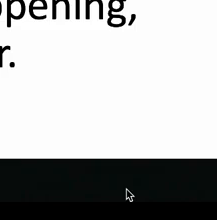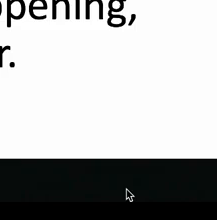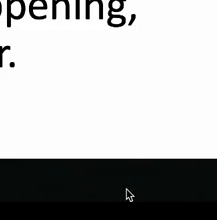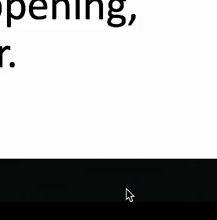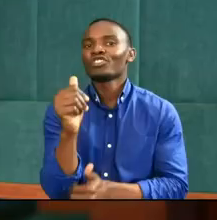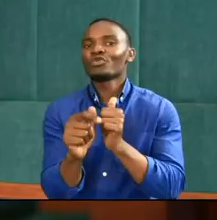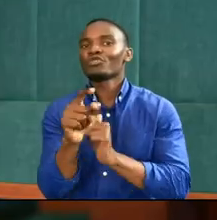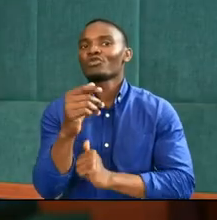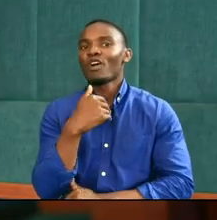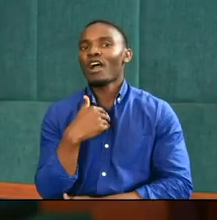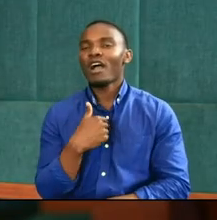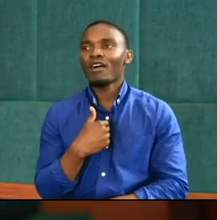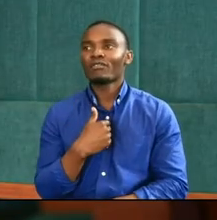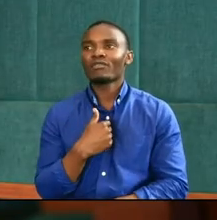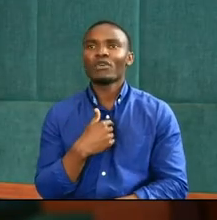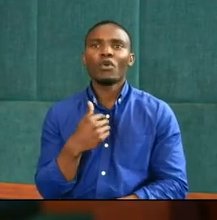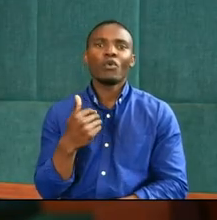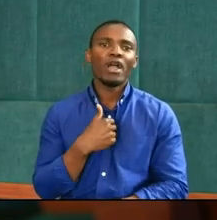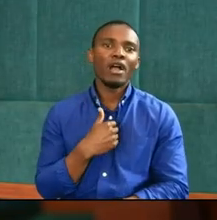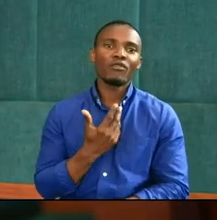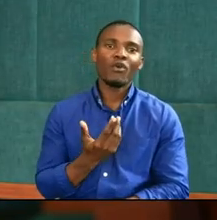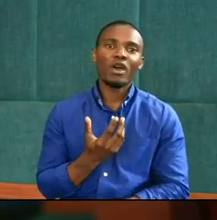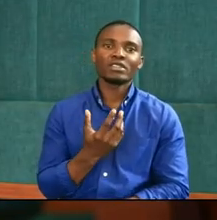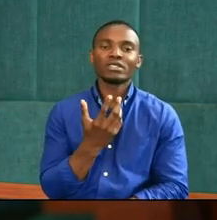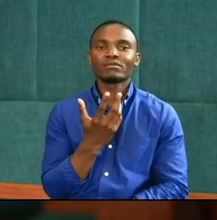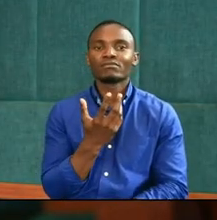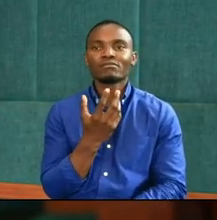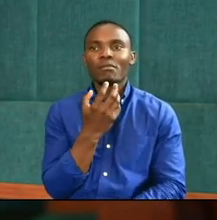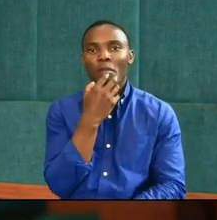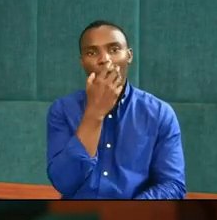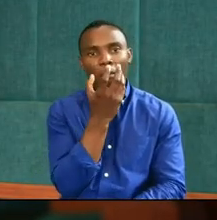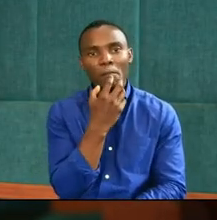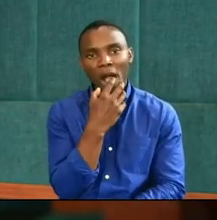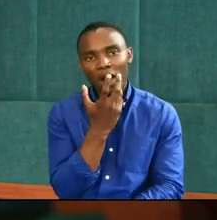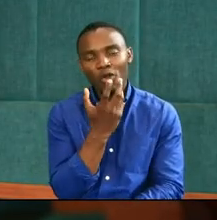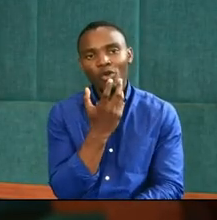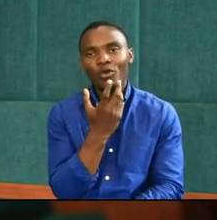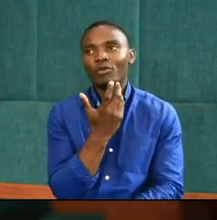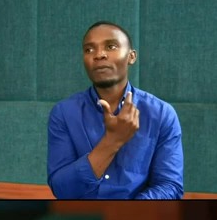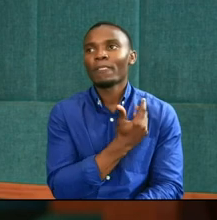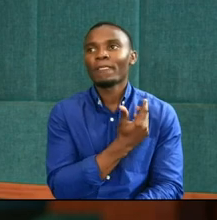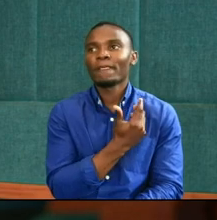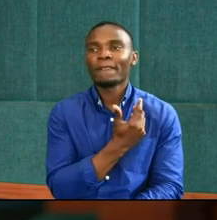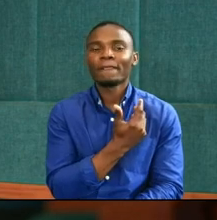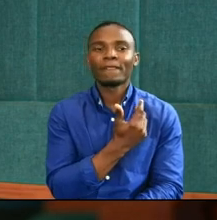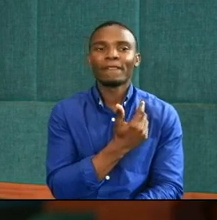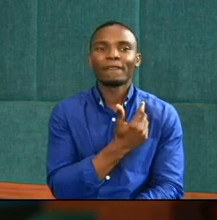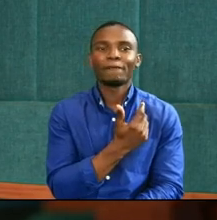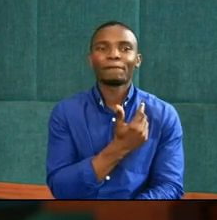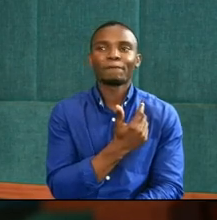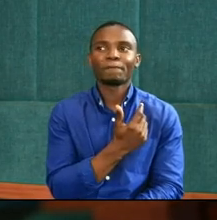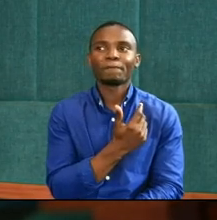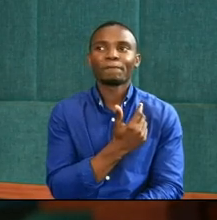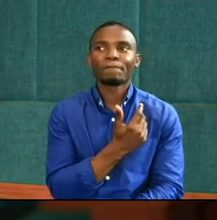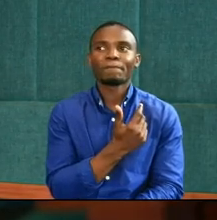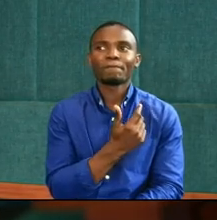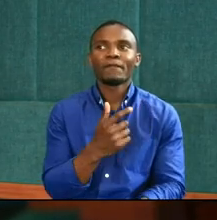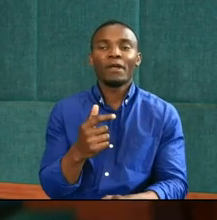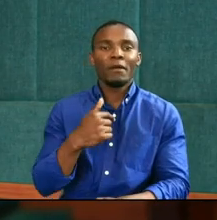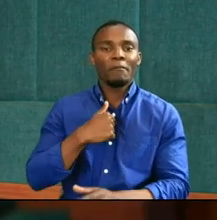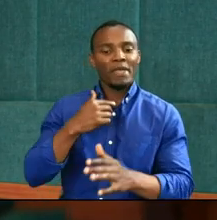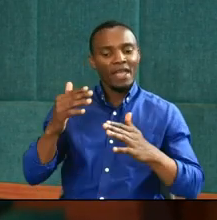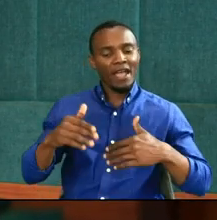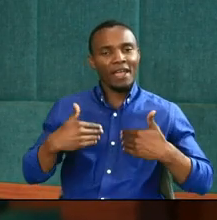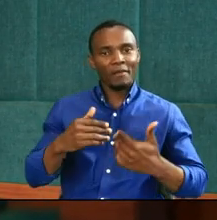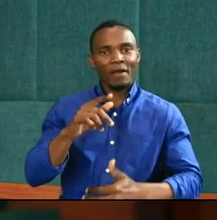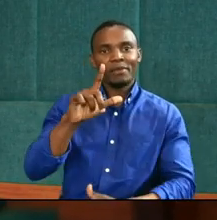back home. We have mango trees. We love mangoes. So I'm happy that Luke put